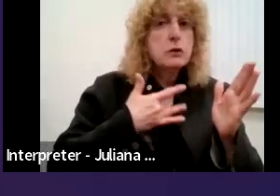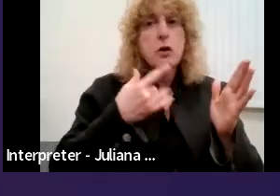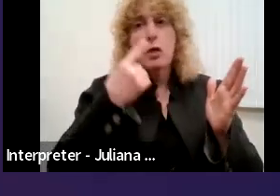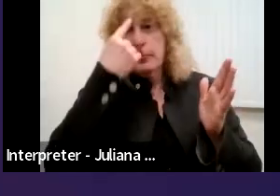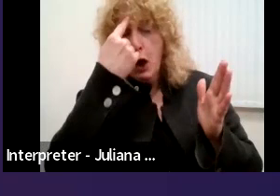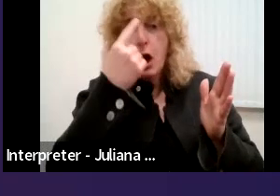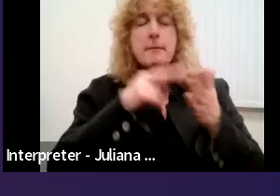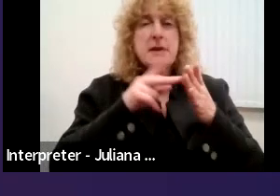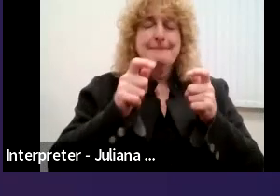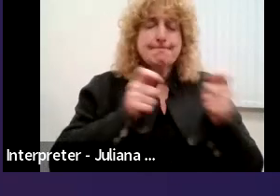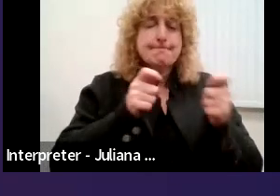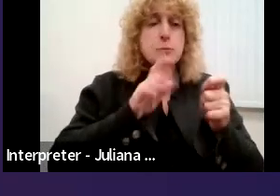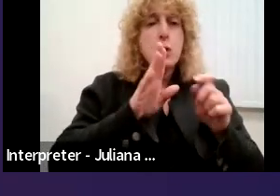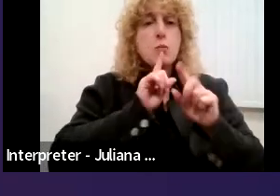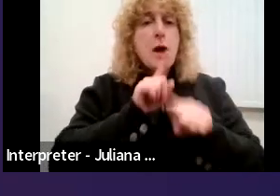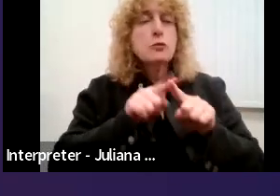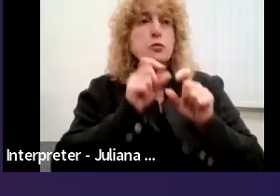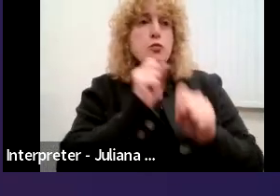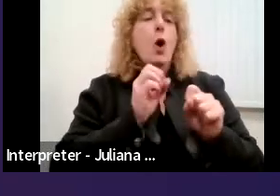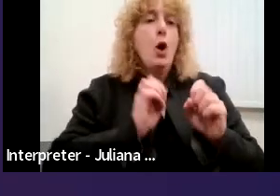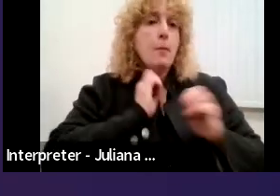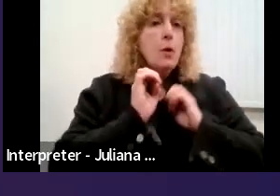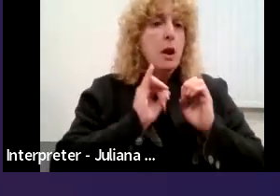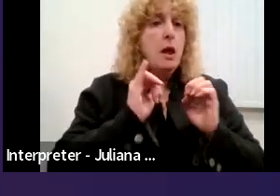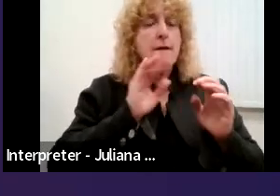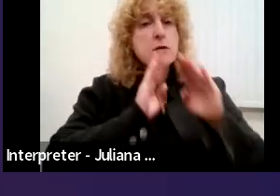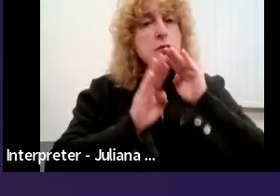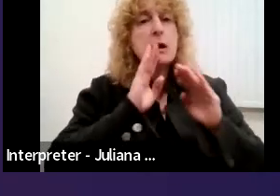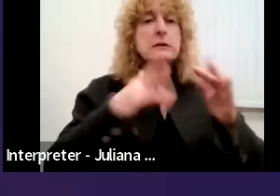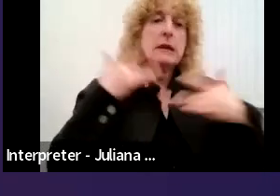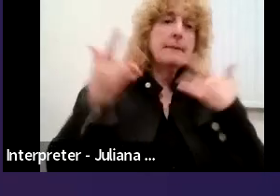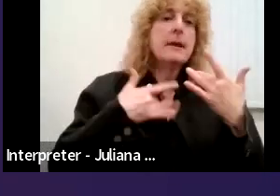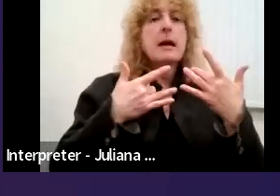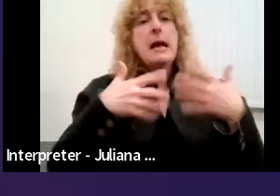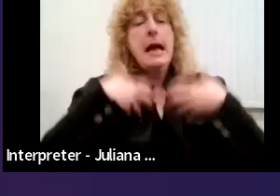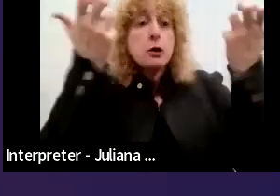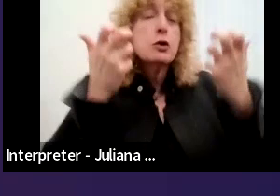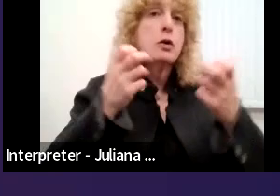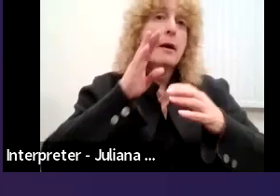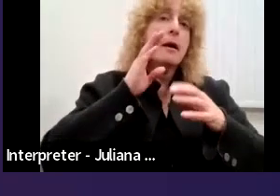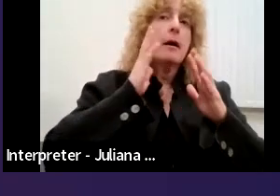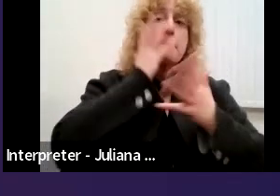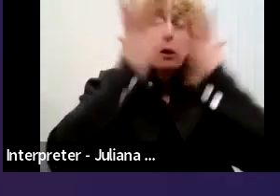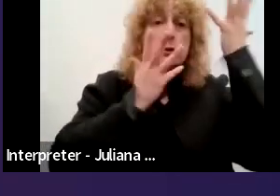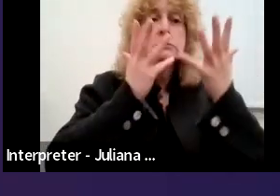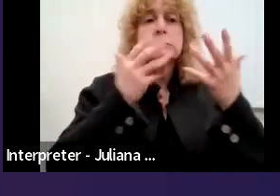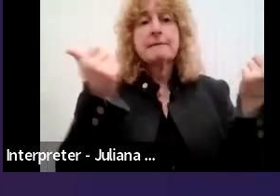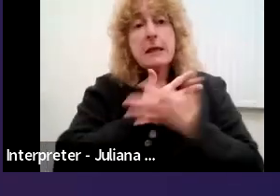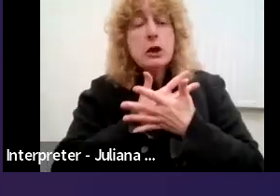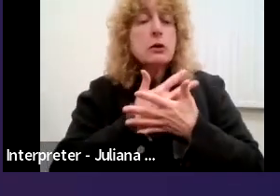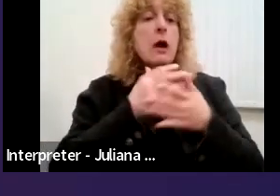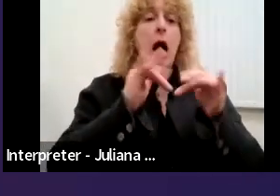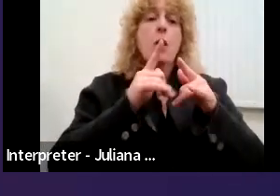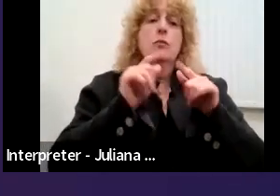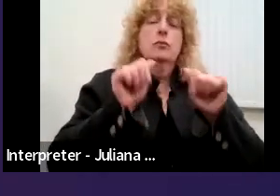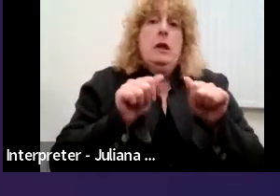strong emotions like frustration, excitement, anger, embarrassment, and fear, your ability to calm down after